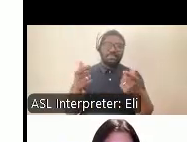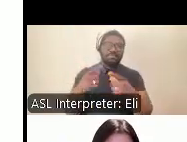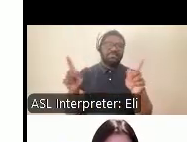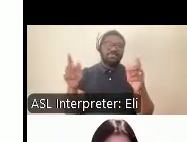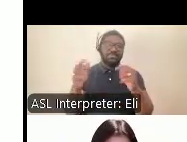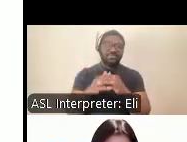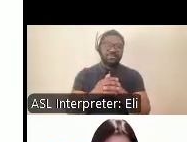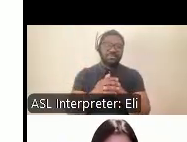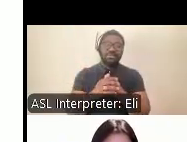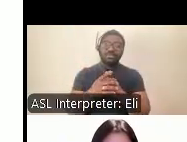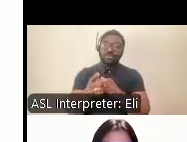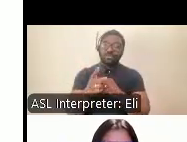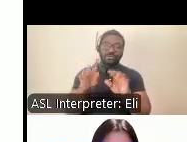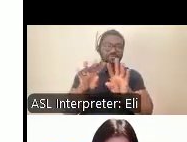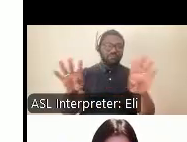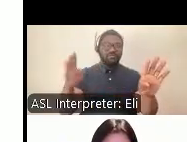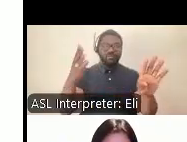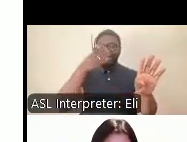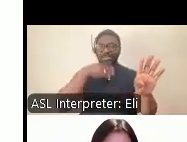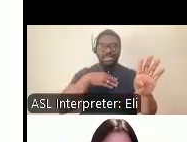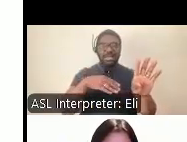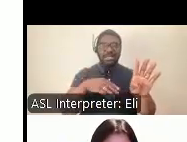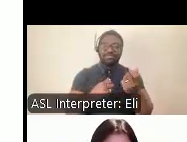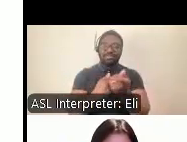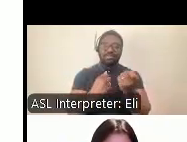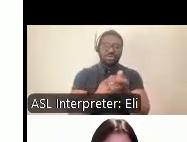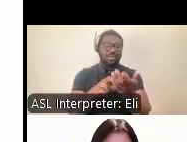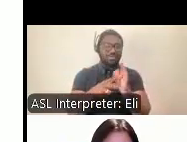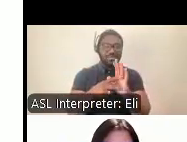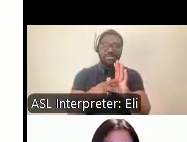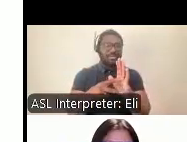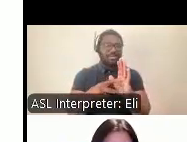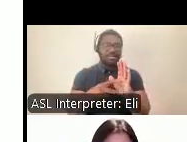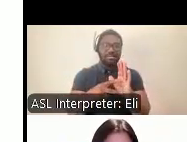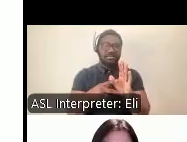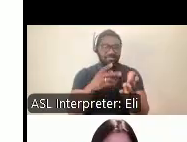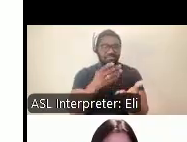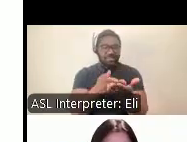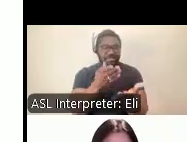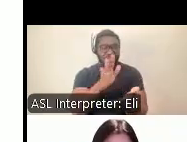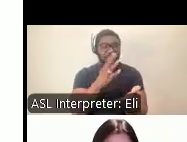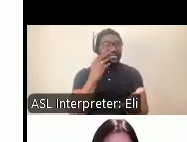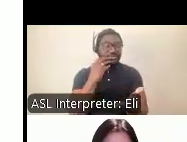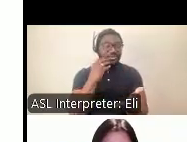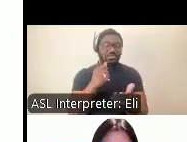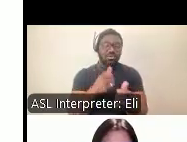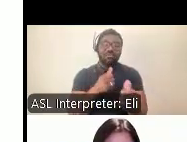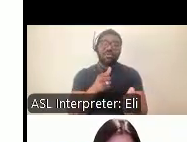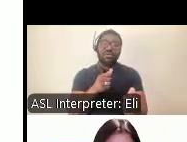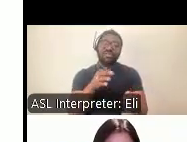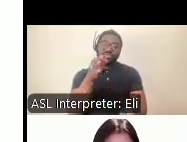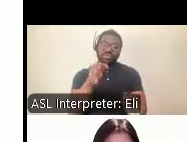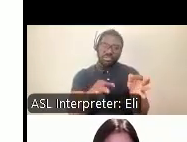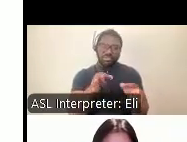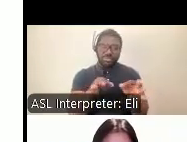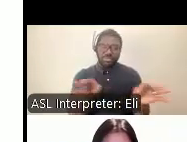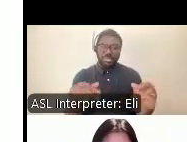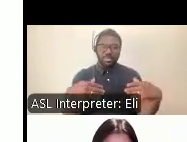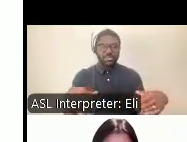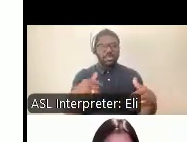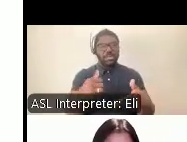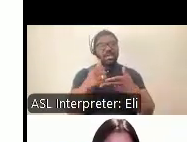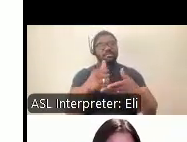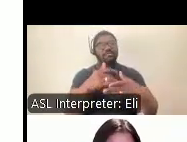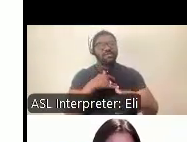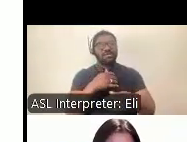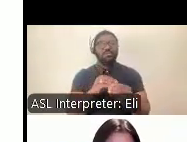and small shifts like validating someone's experience or avoiding judgmental language can help individuals feel